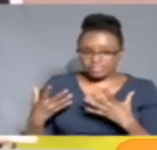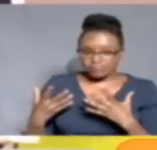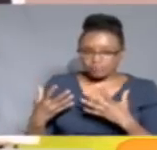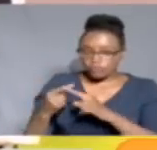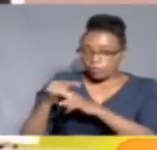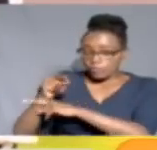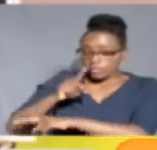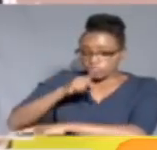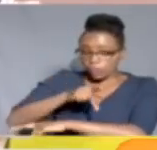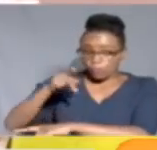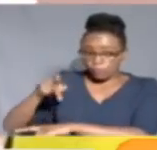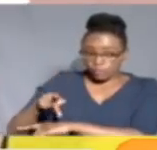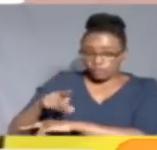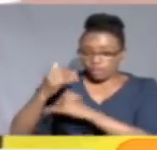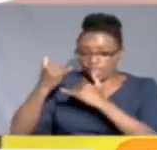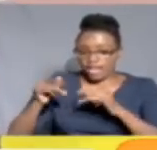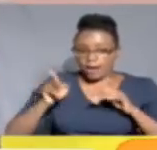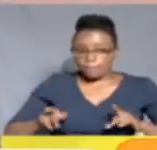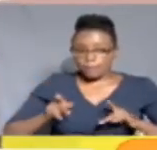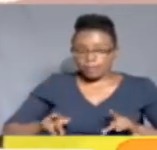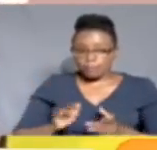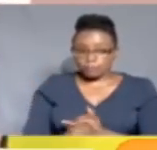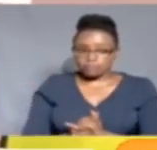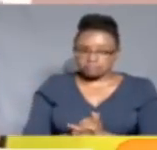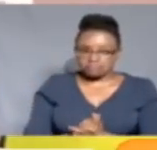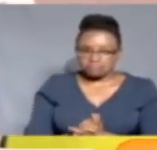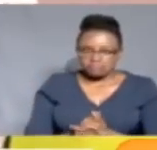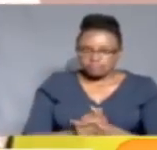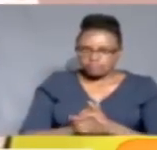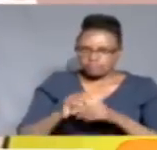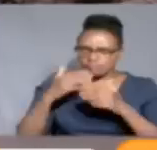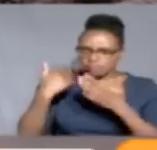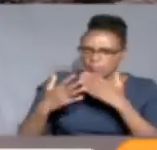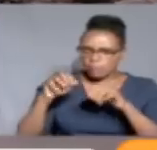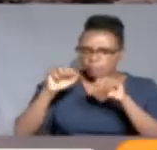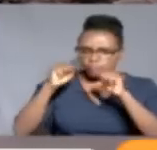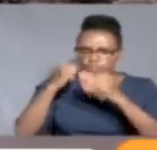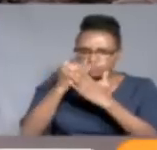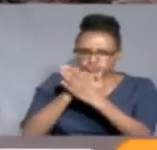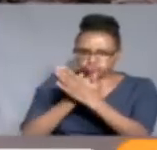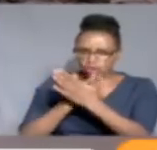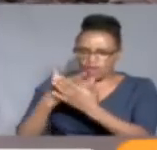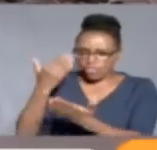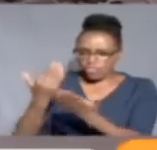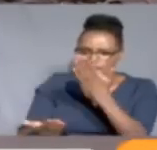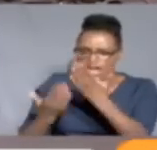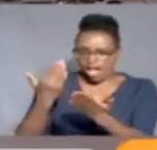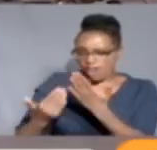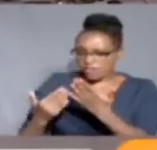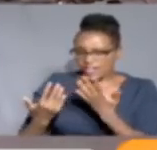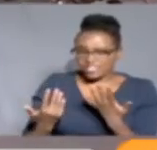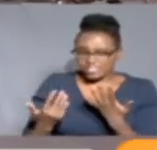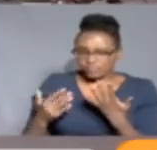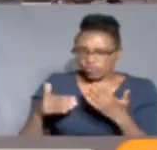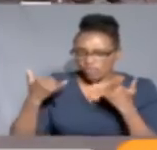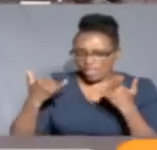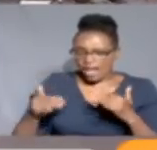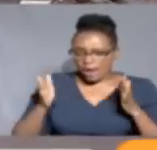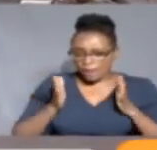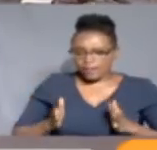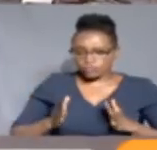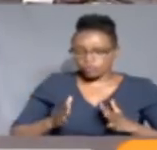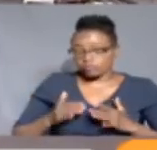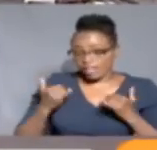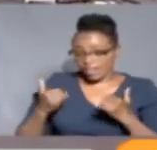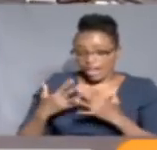that population is young people. Break it down for us in terms of the average profile of a young person behind